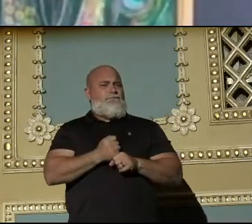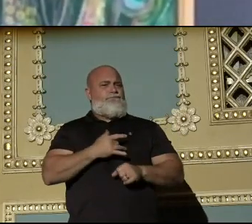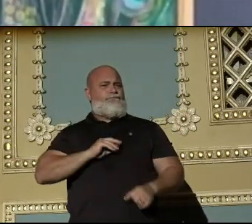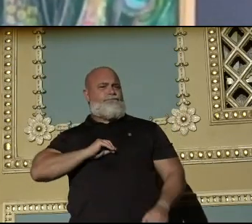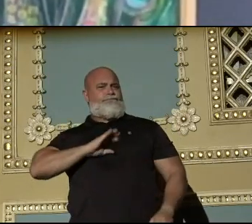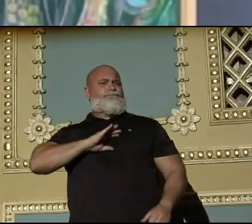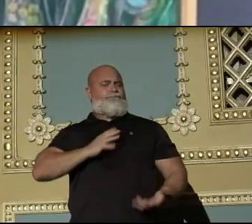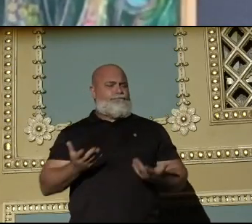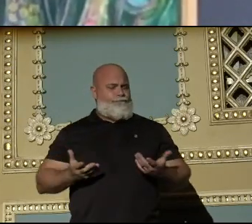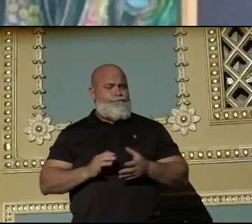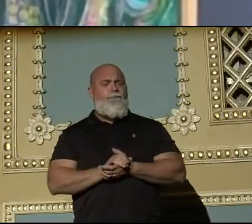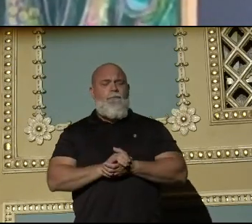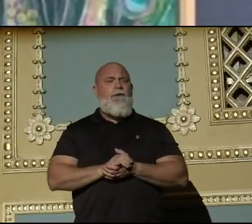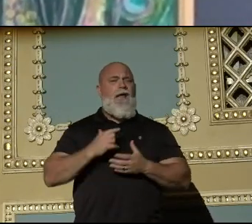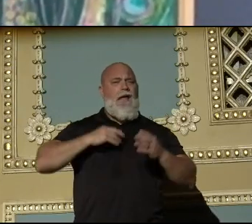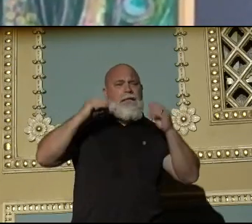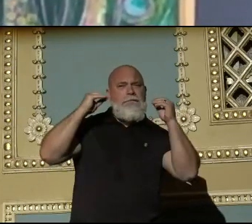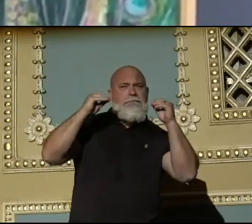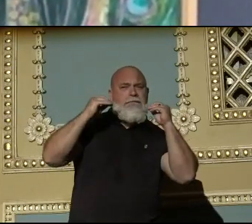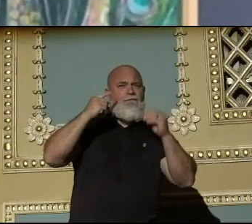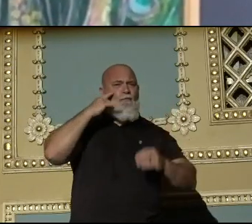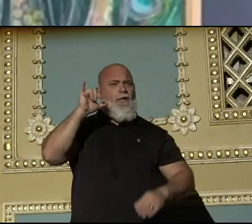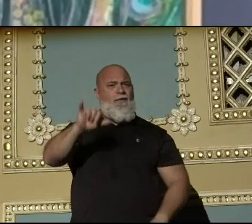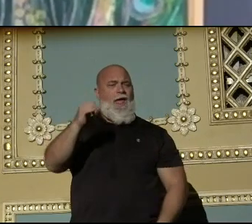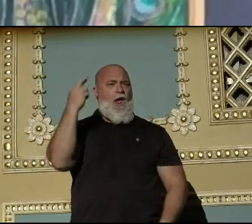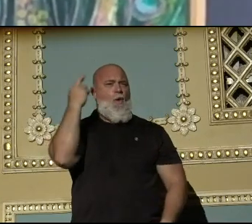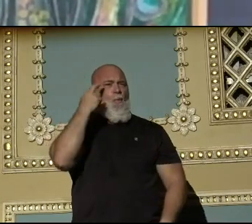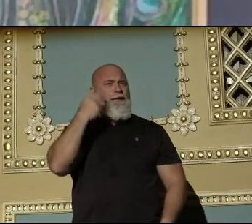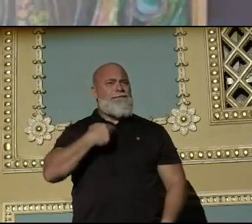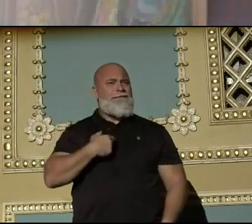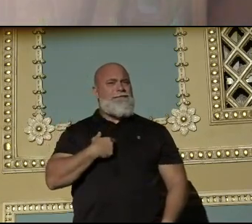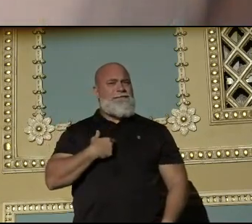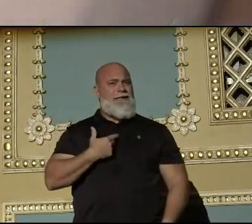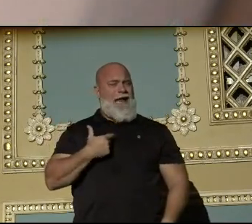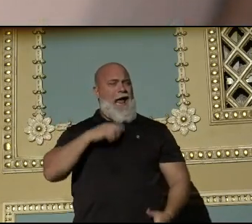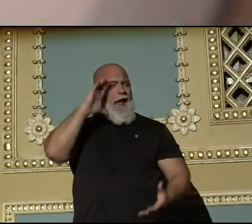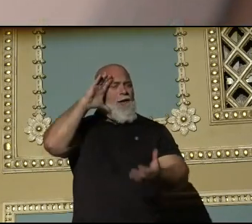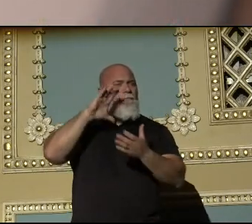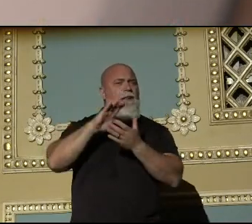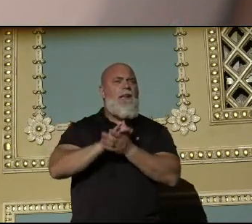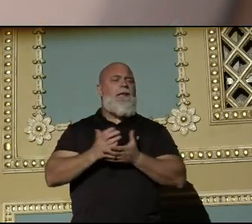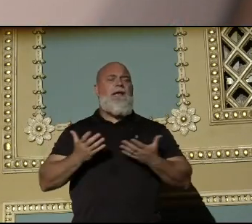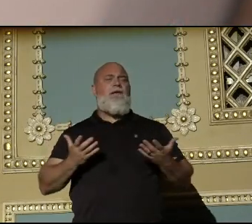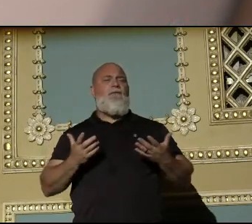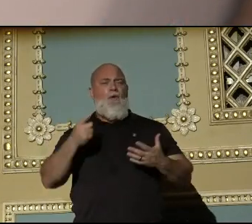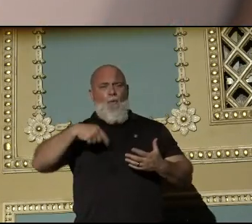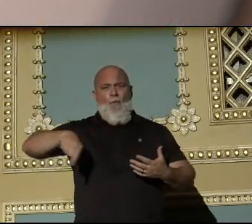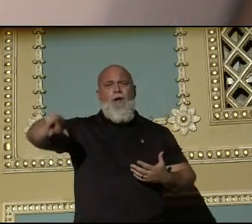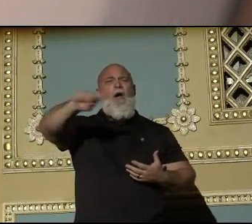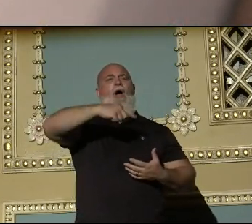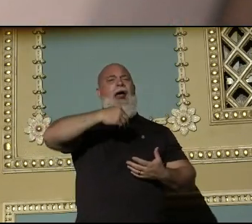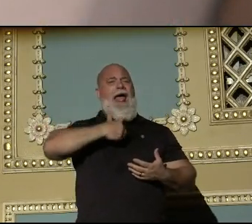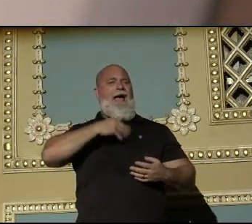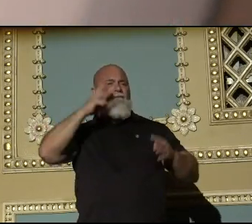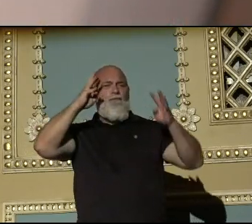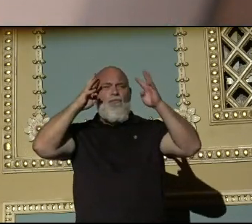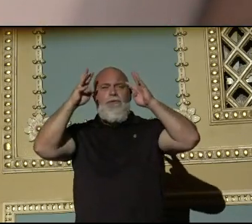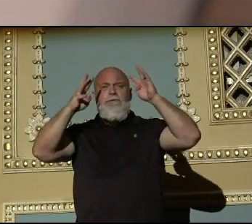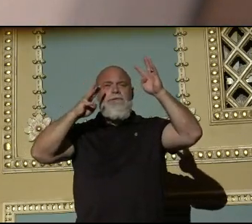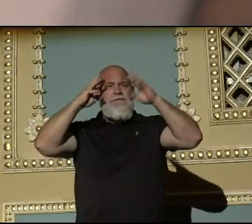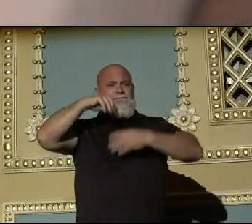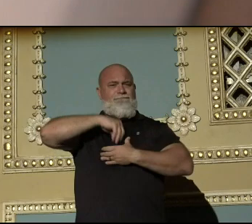I teach for that reason, because I believe that we all have creativity. I